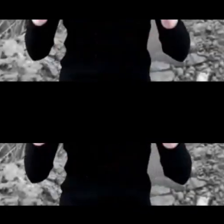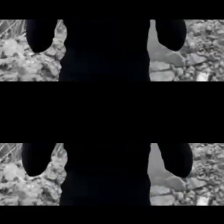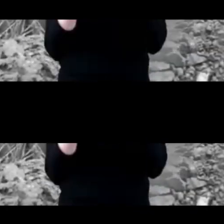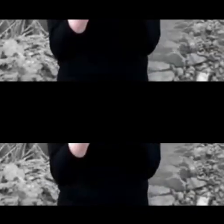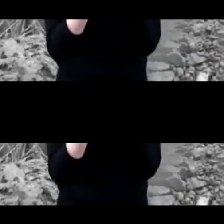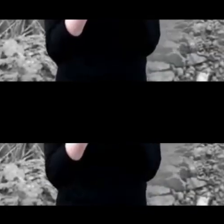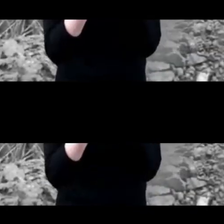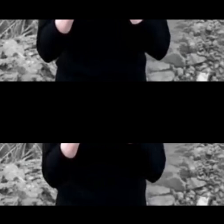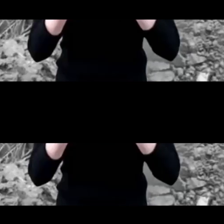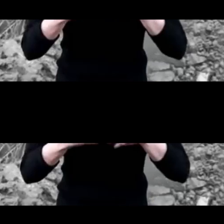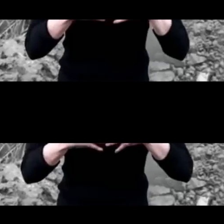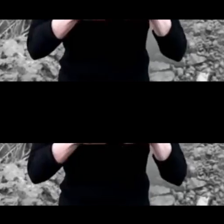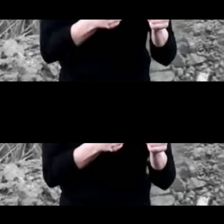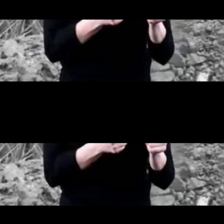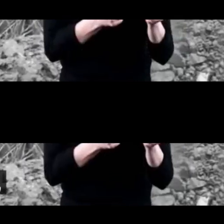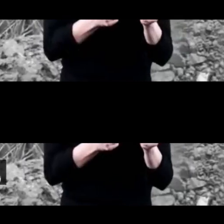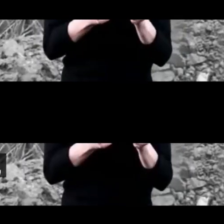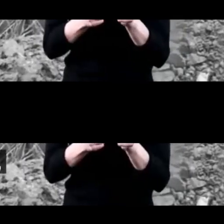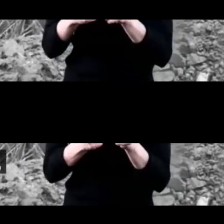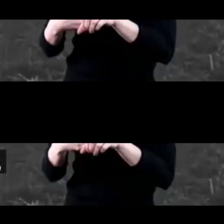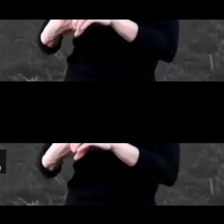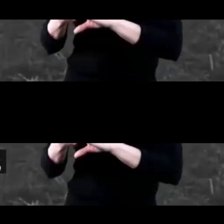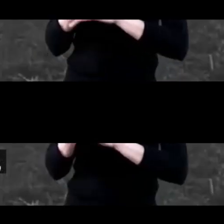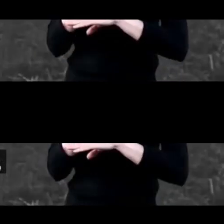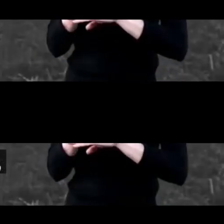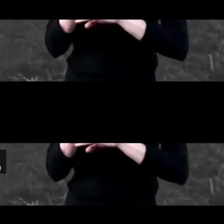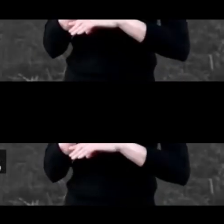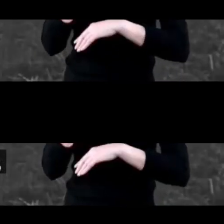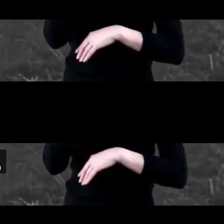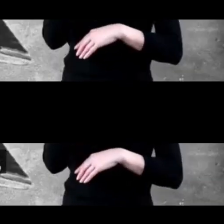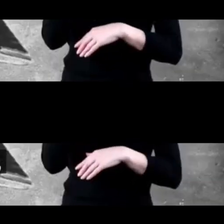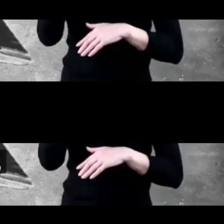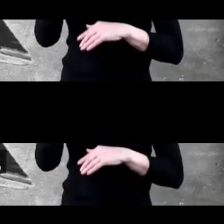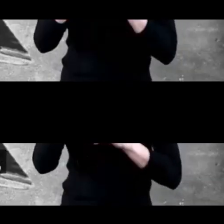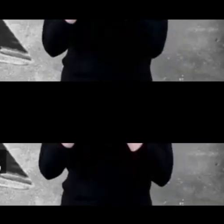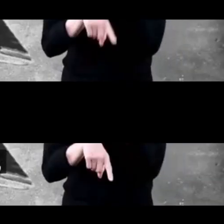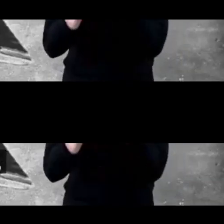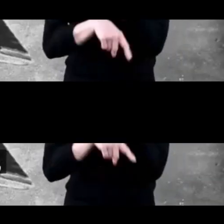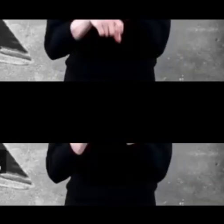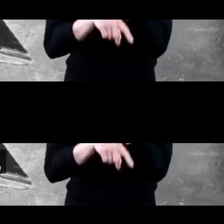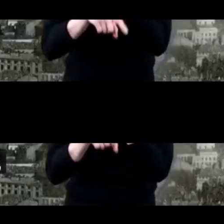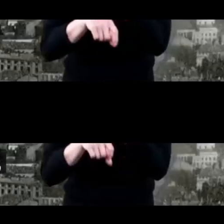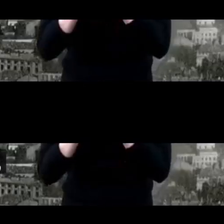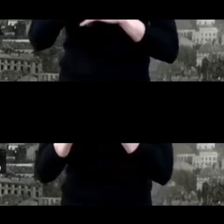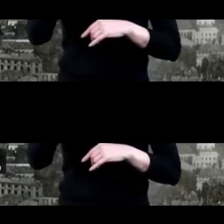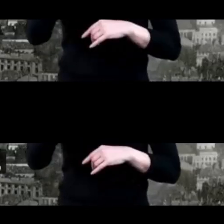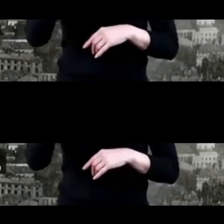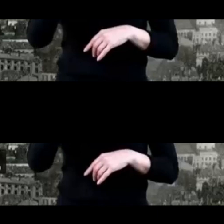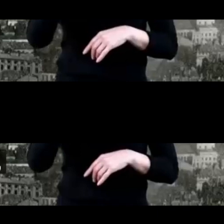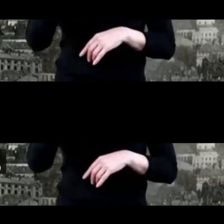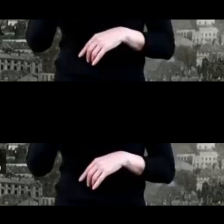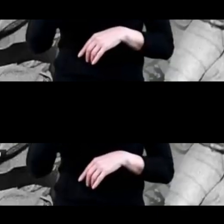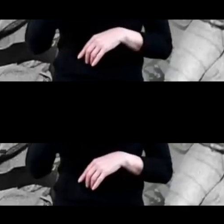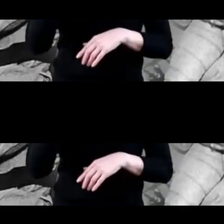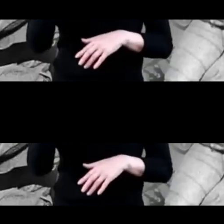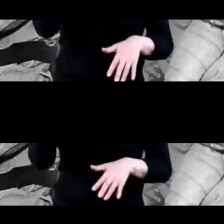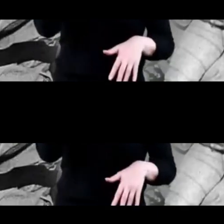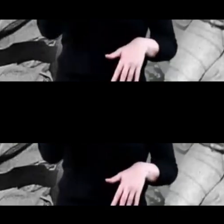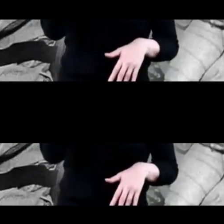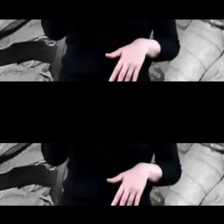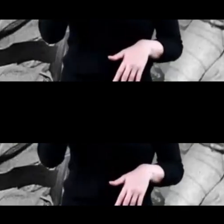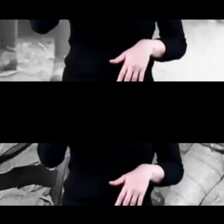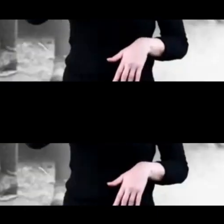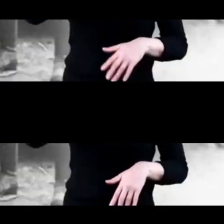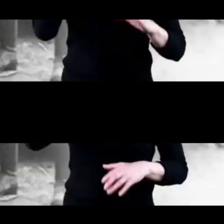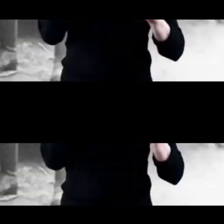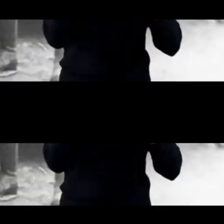Advances in technology, like the machine gun, flamethrowers, airplanes, the Zeppelin, the